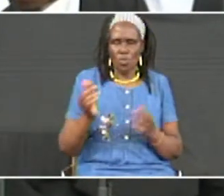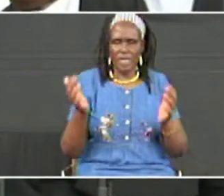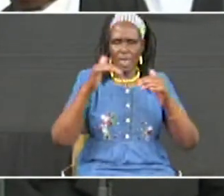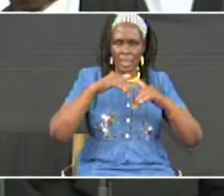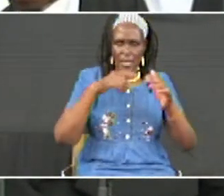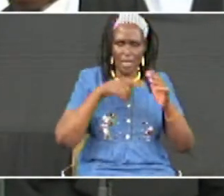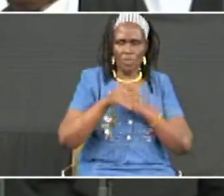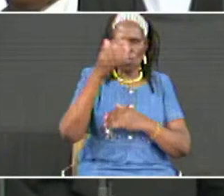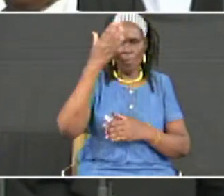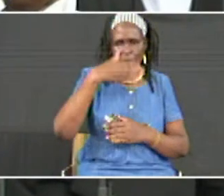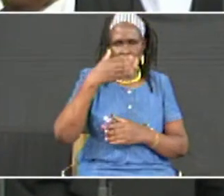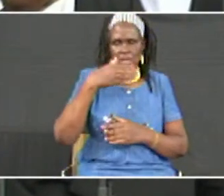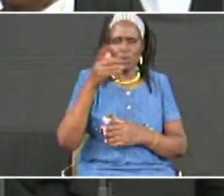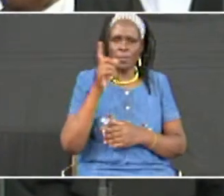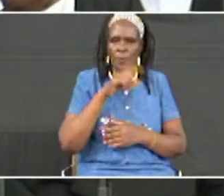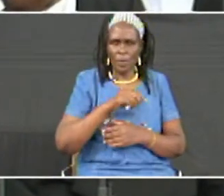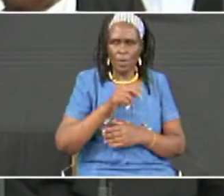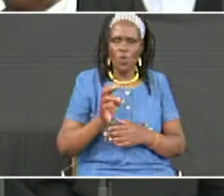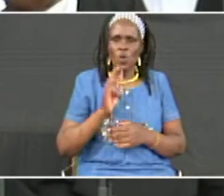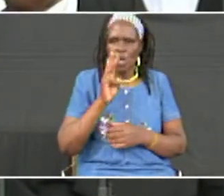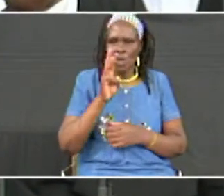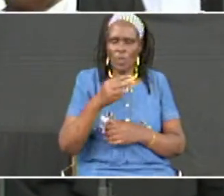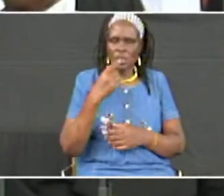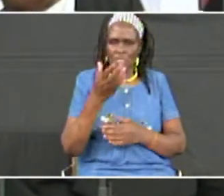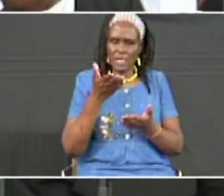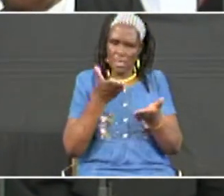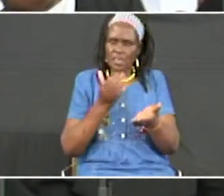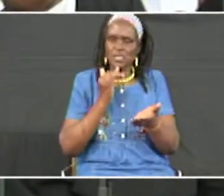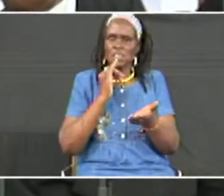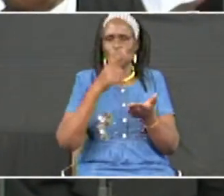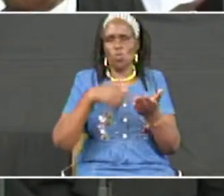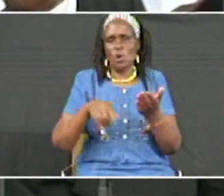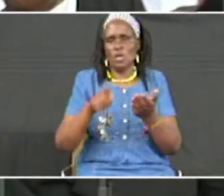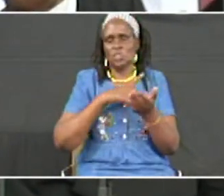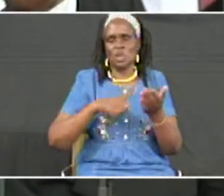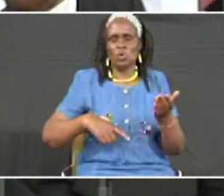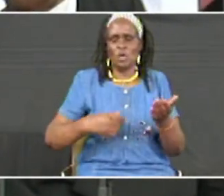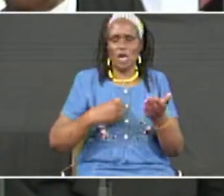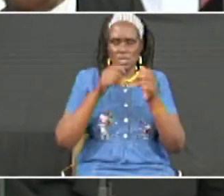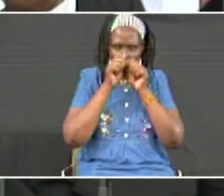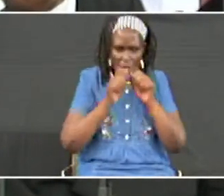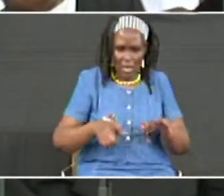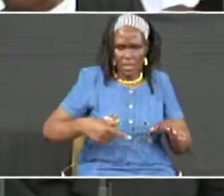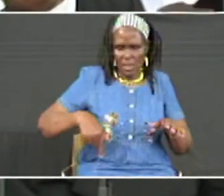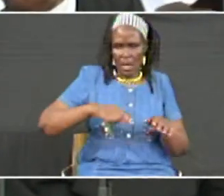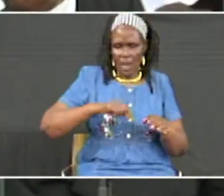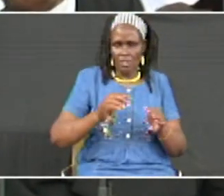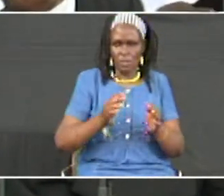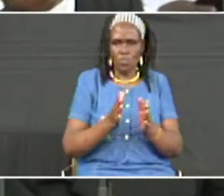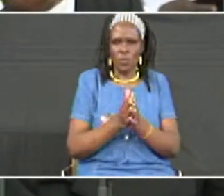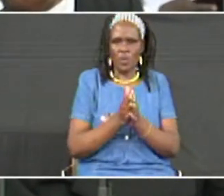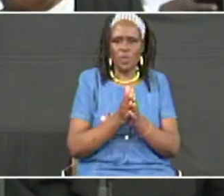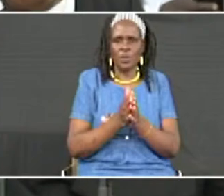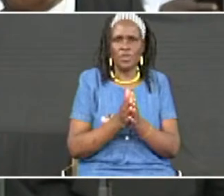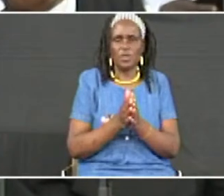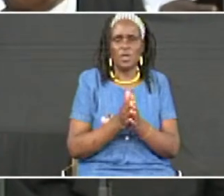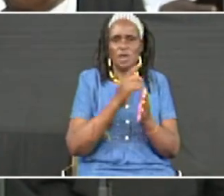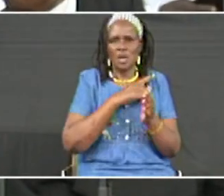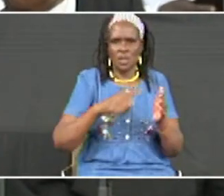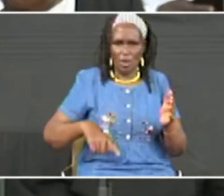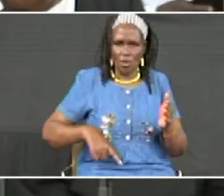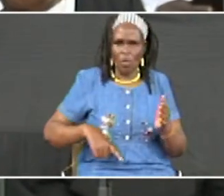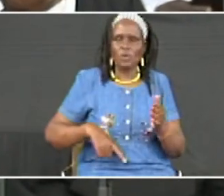presence, we'll say this is what the Lord has blessed us with. And Lord, that which you have given